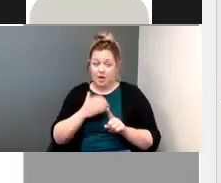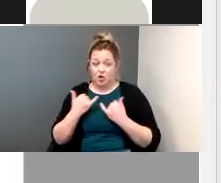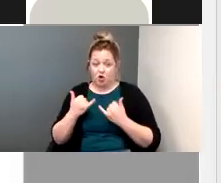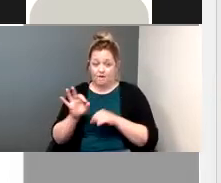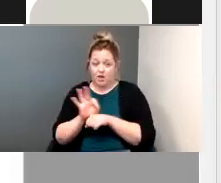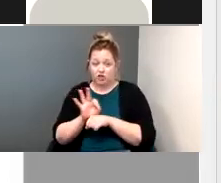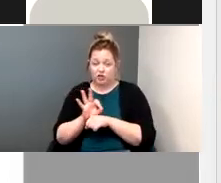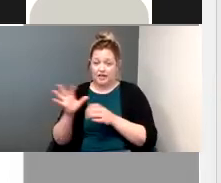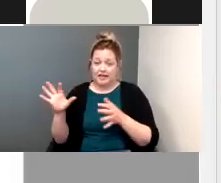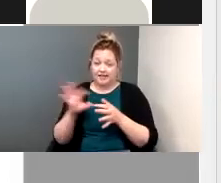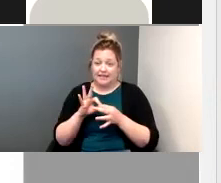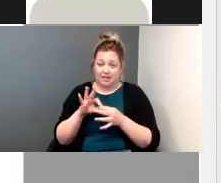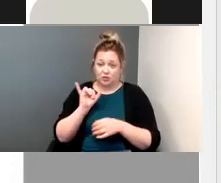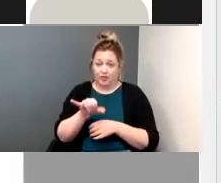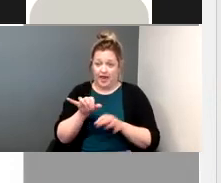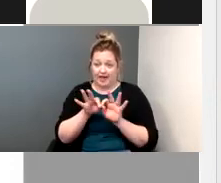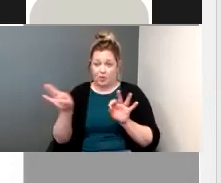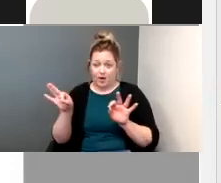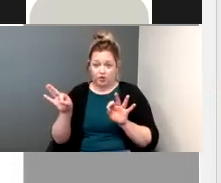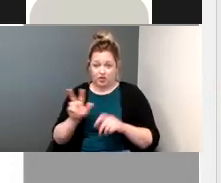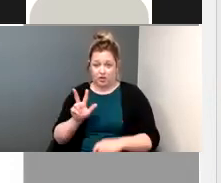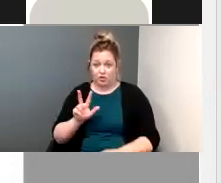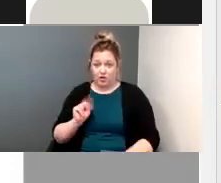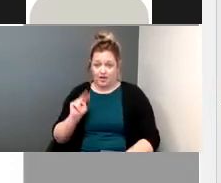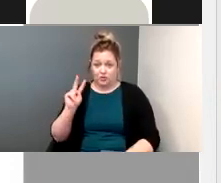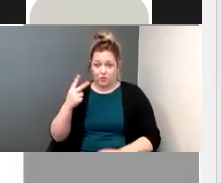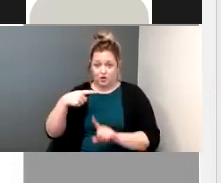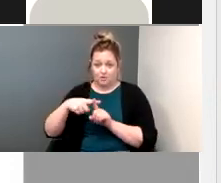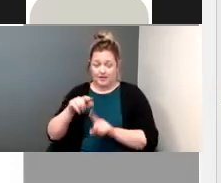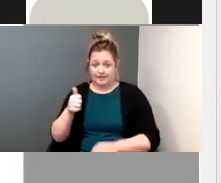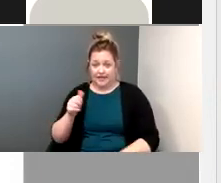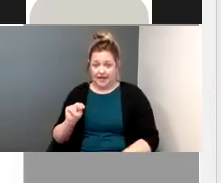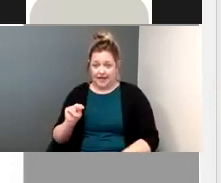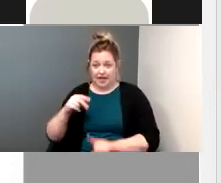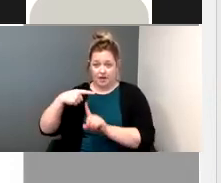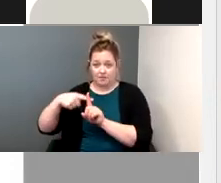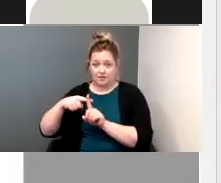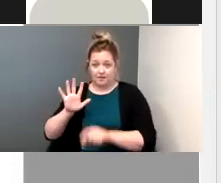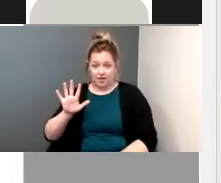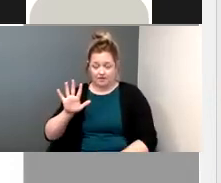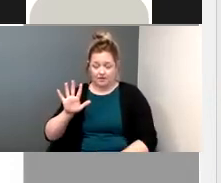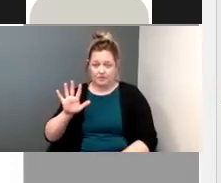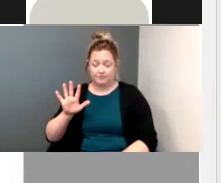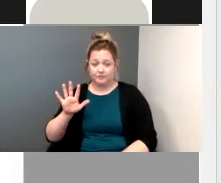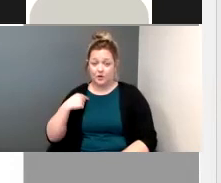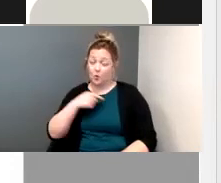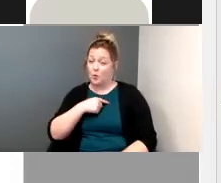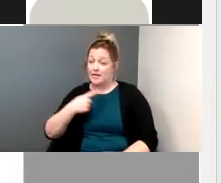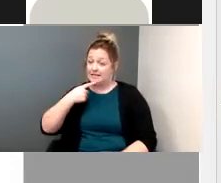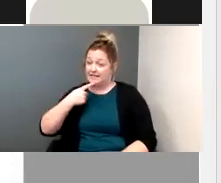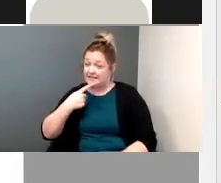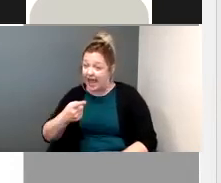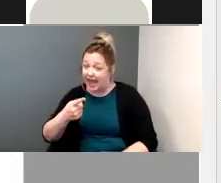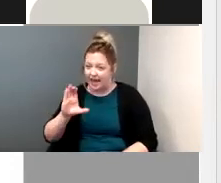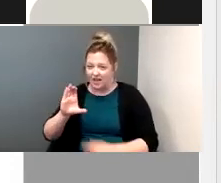equation, that is 3n squared plus 10 times n plus of 5. And we say that, we claim that this